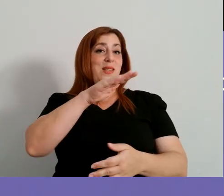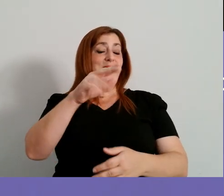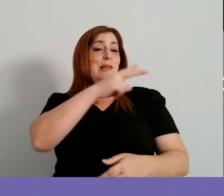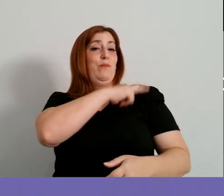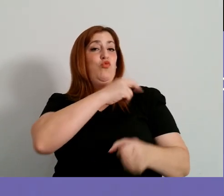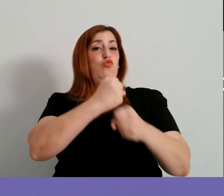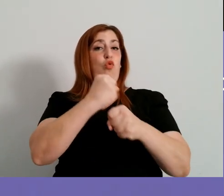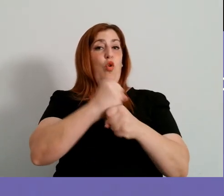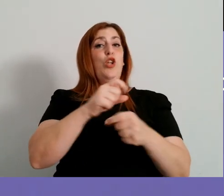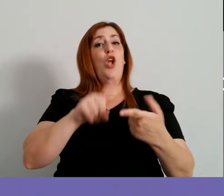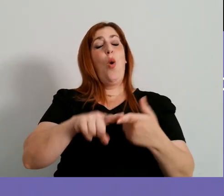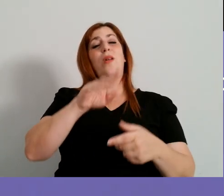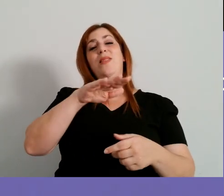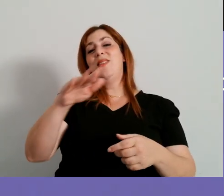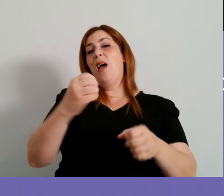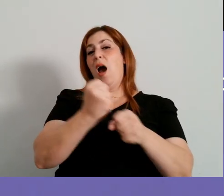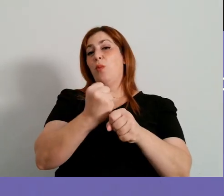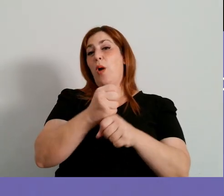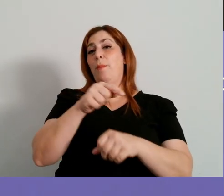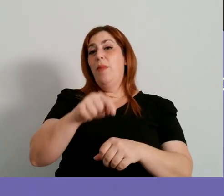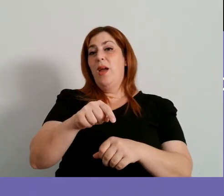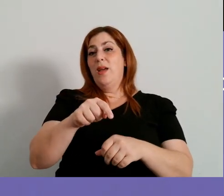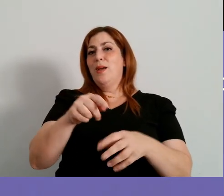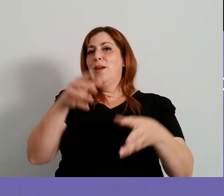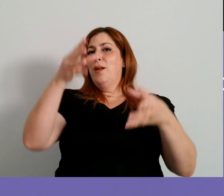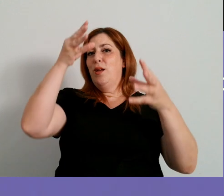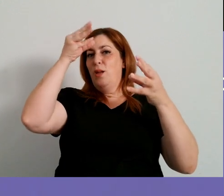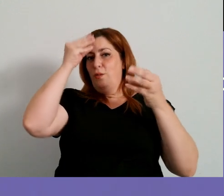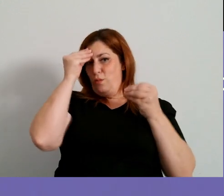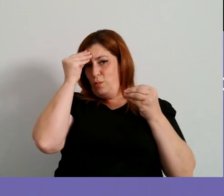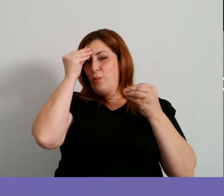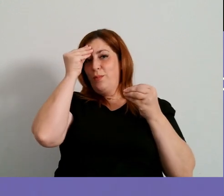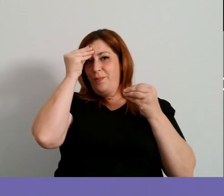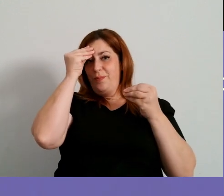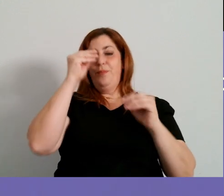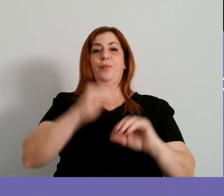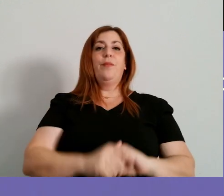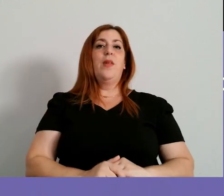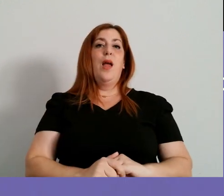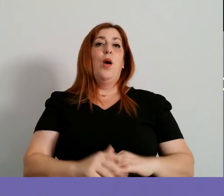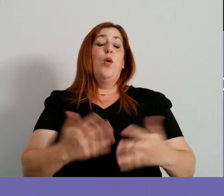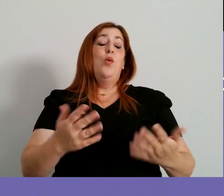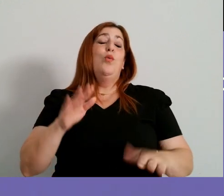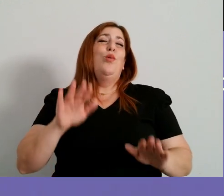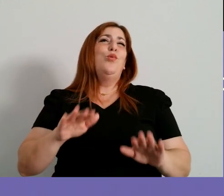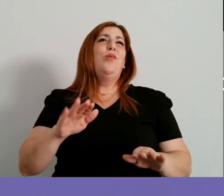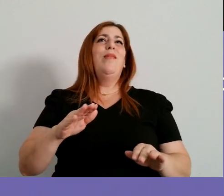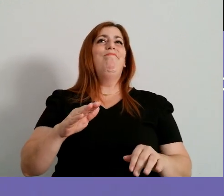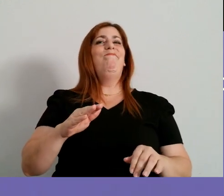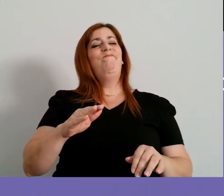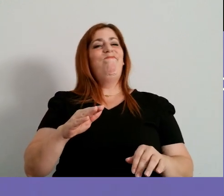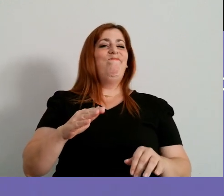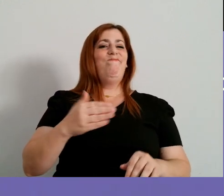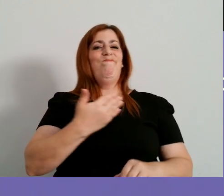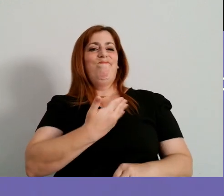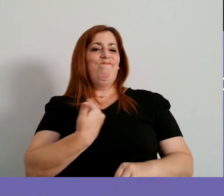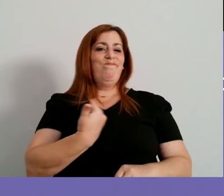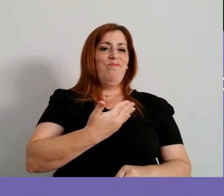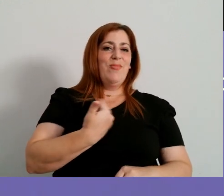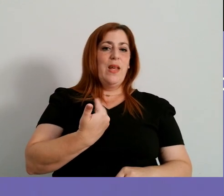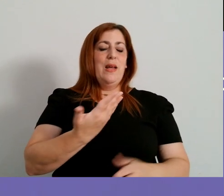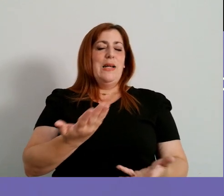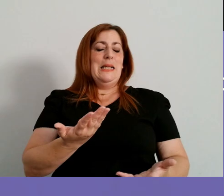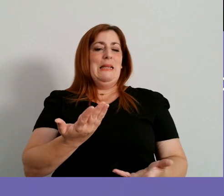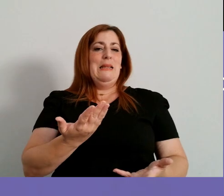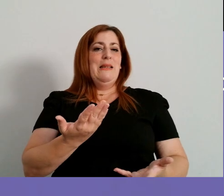about. And people might not necessarily be prepared to have an employee with a spiky profile. There's also